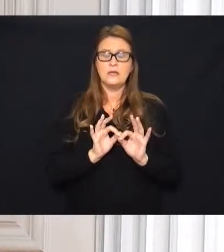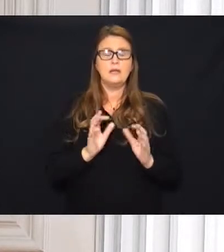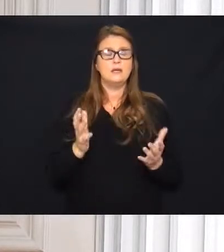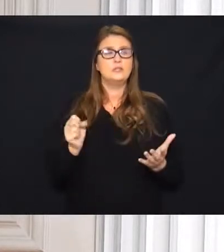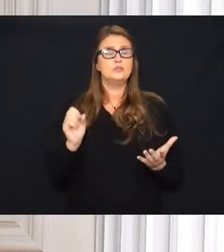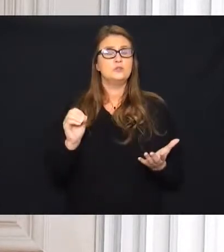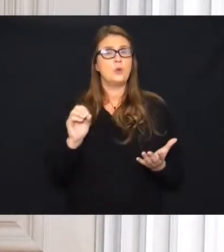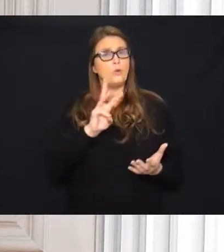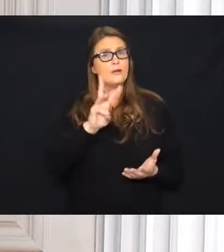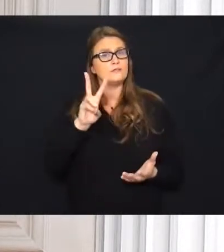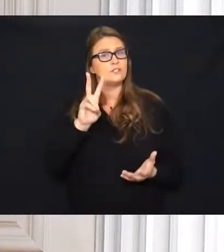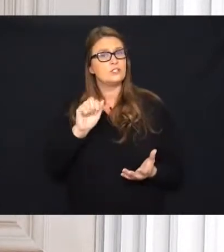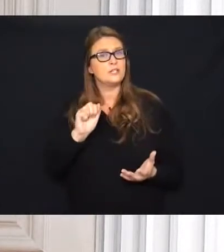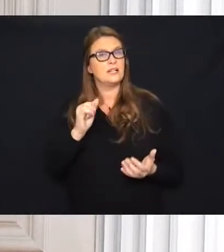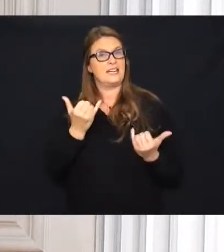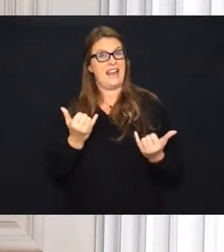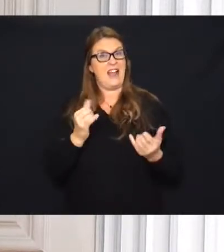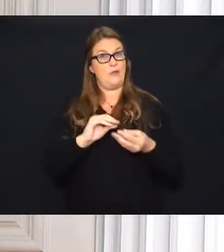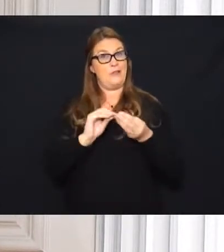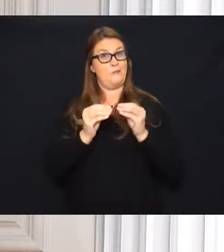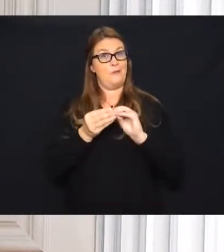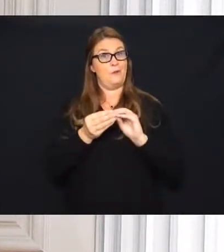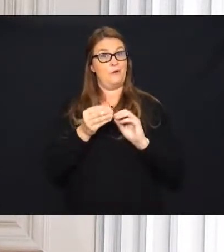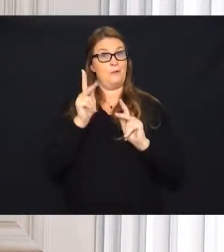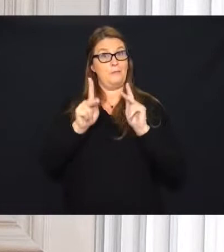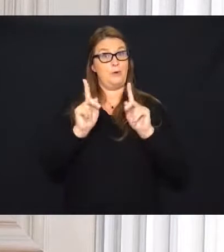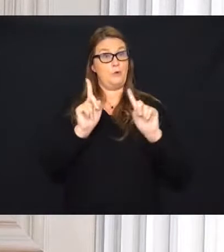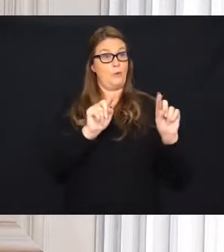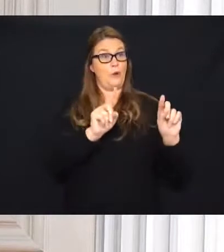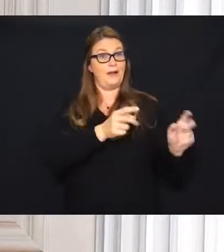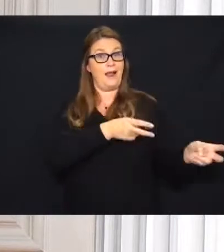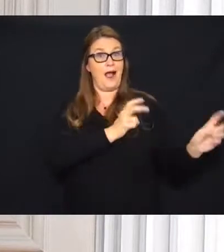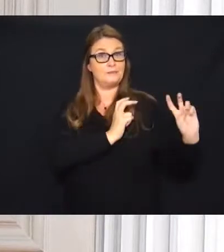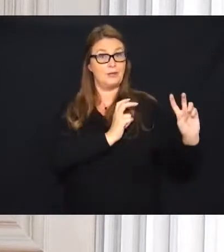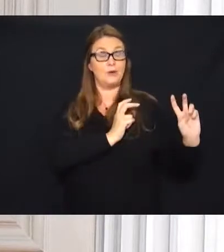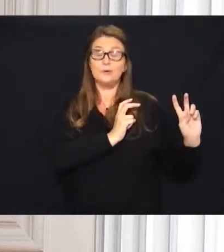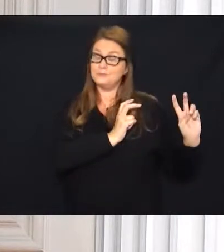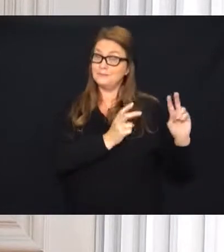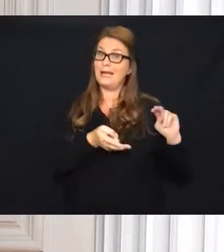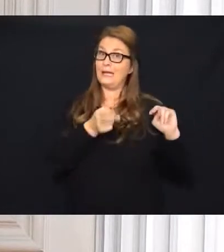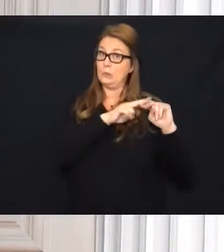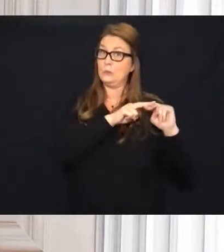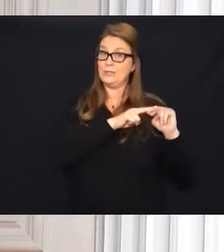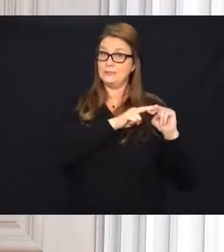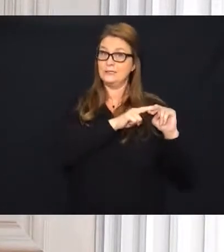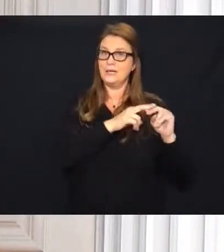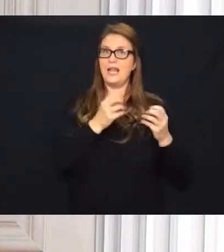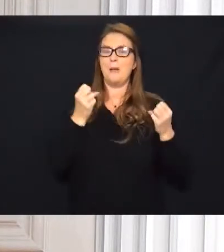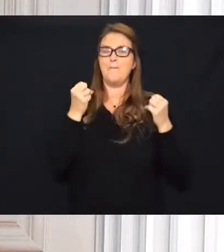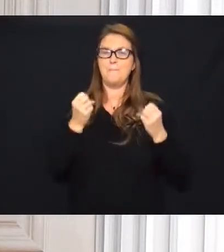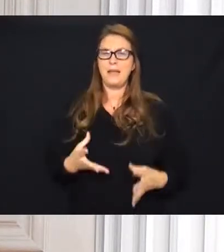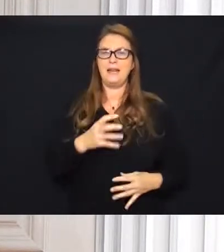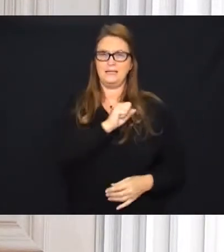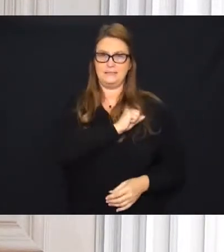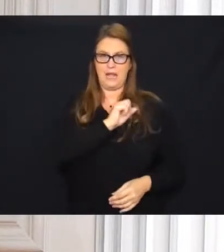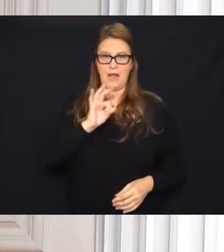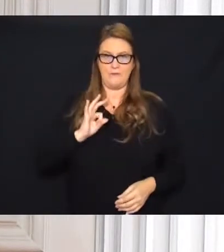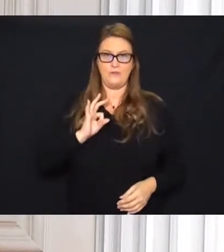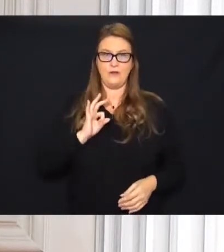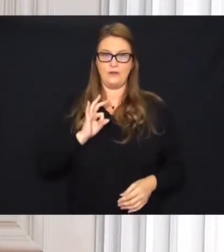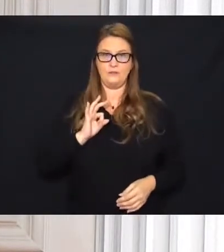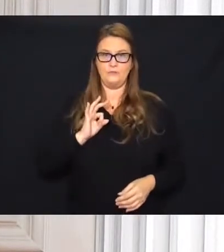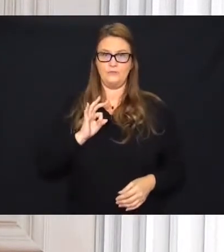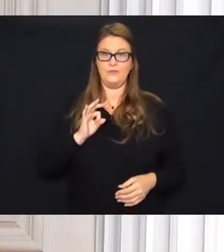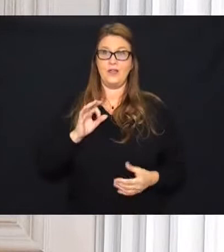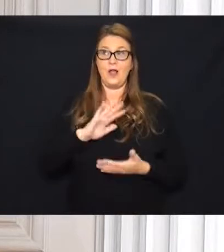to see our hospital numbers increase. We also are seeing that many of the staff, which were already short on, are